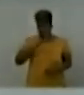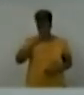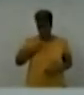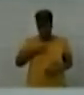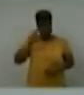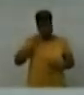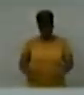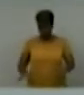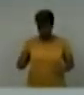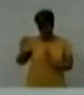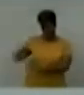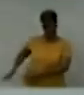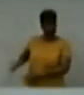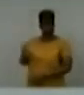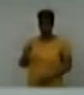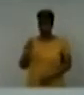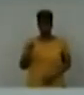behind.